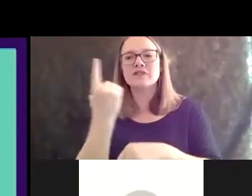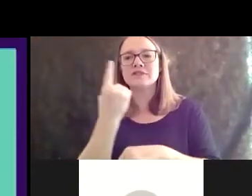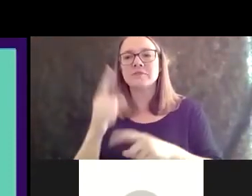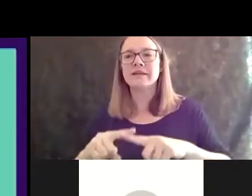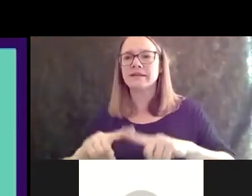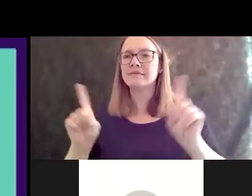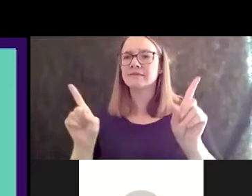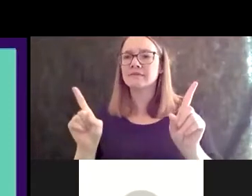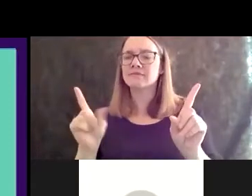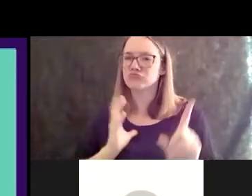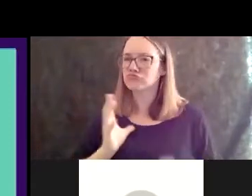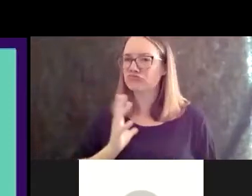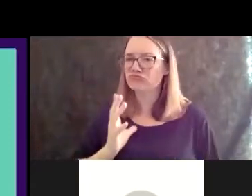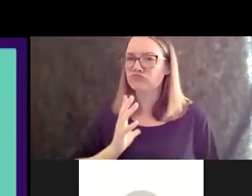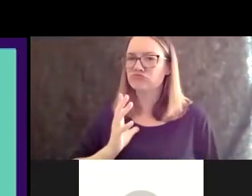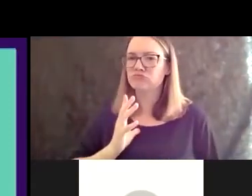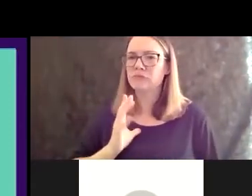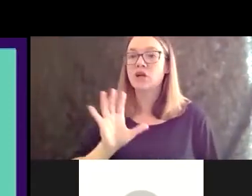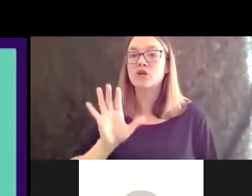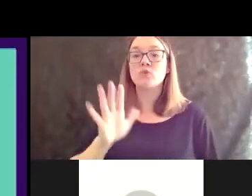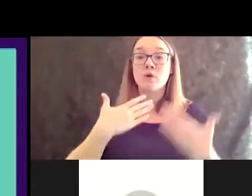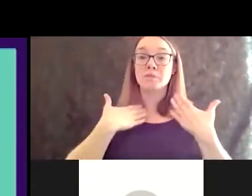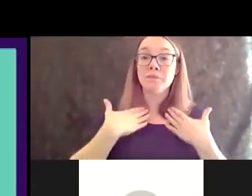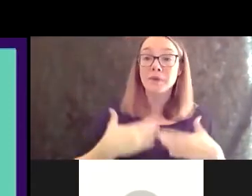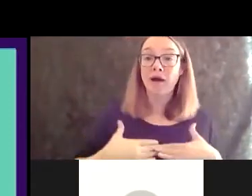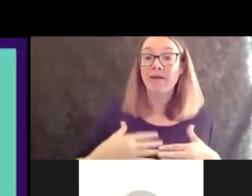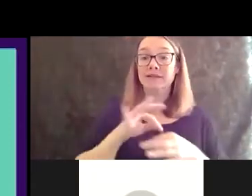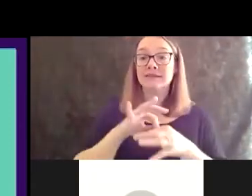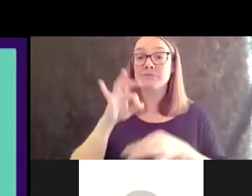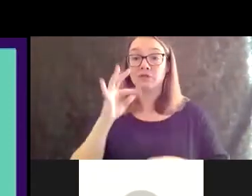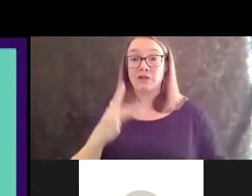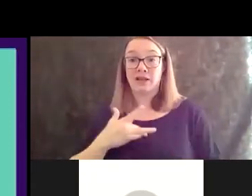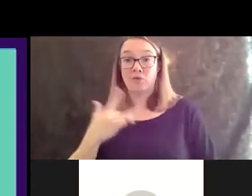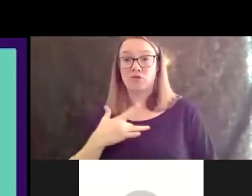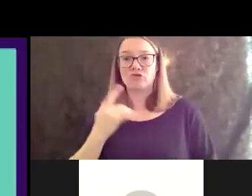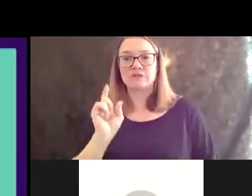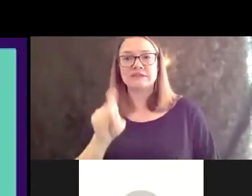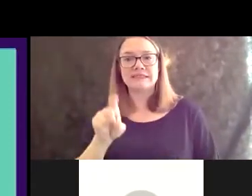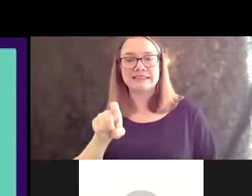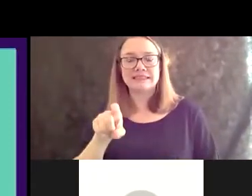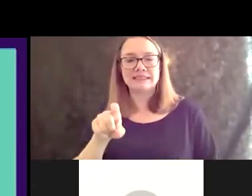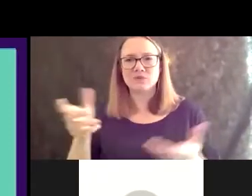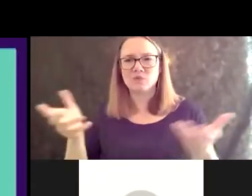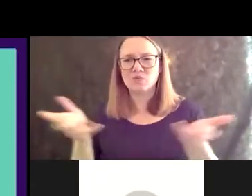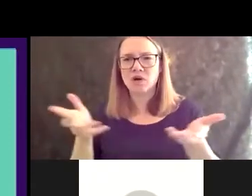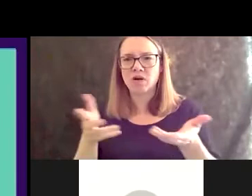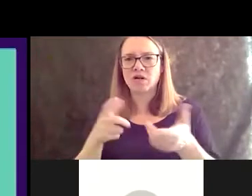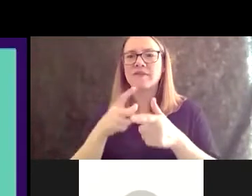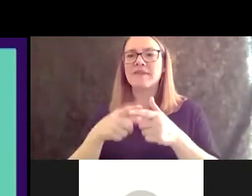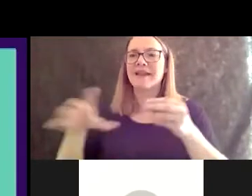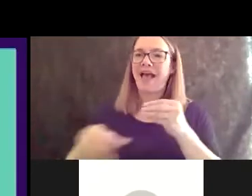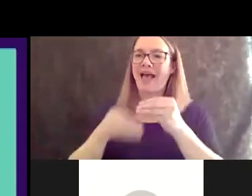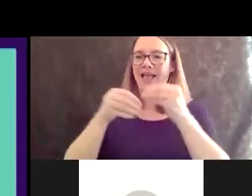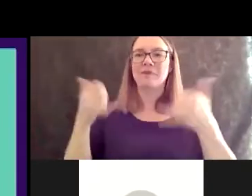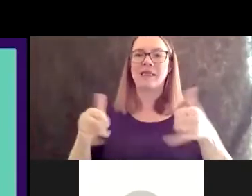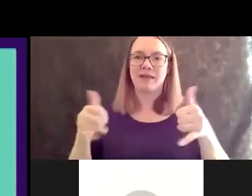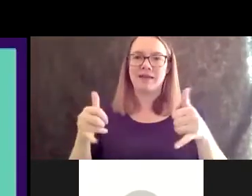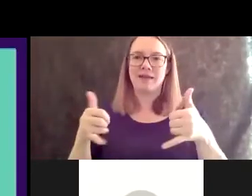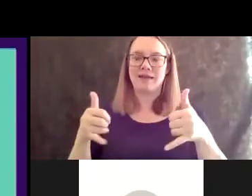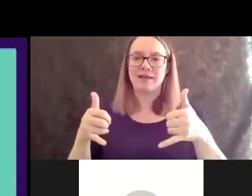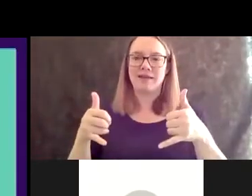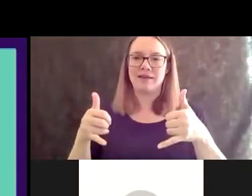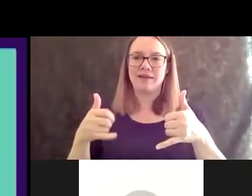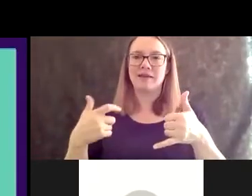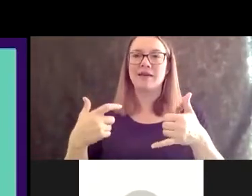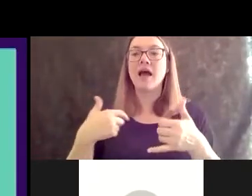what your body, your spirit, your emotions need at the time, and learning how to add some play into that. I would even inspire